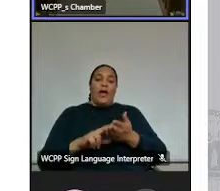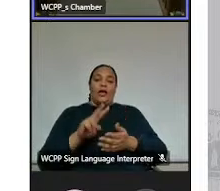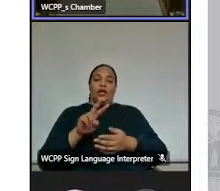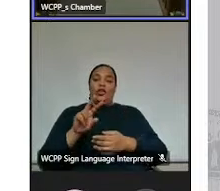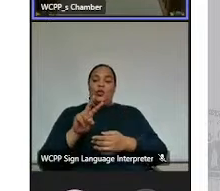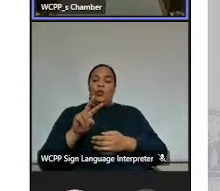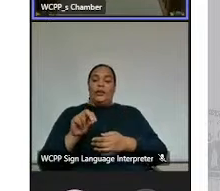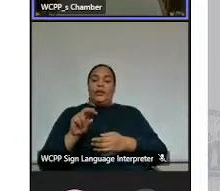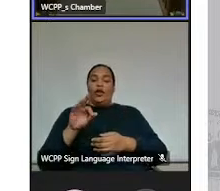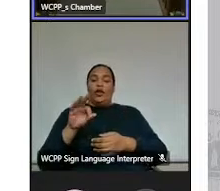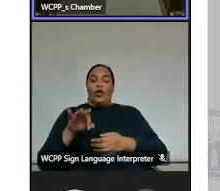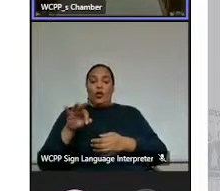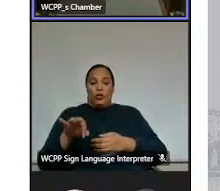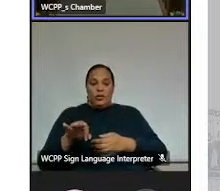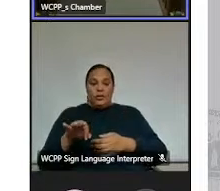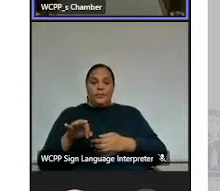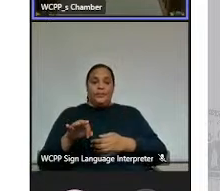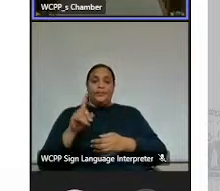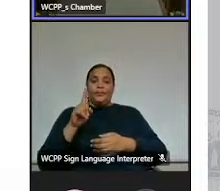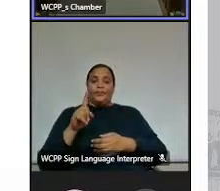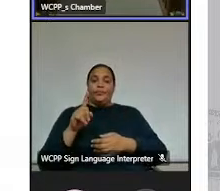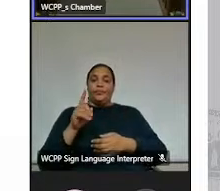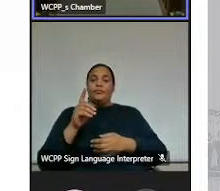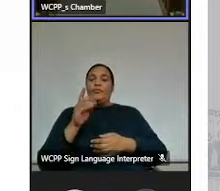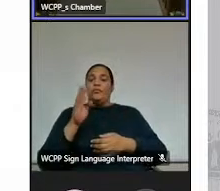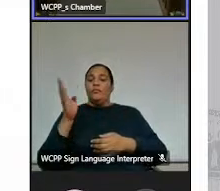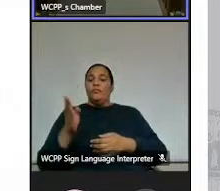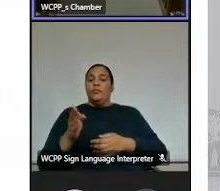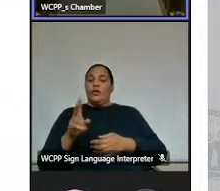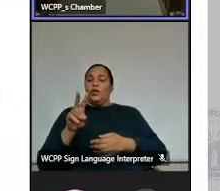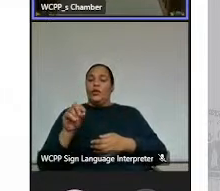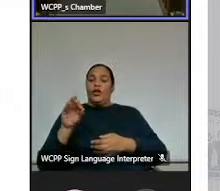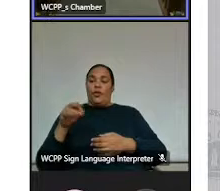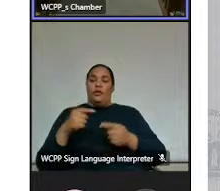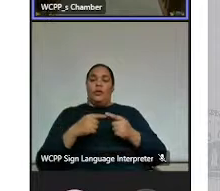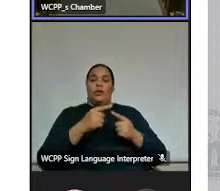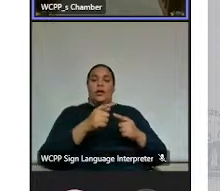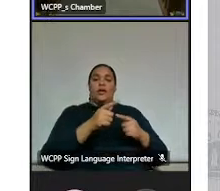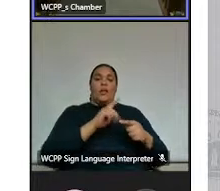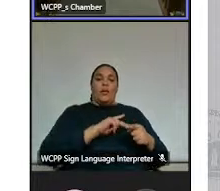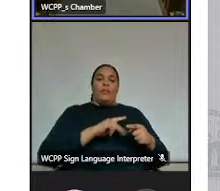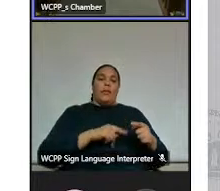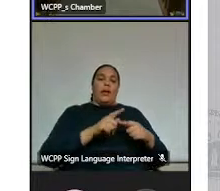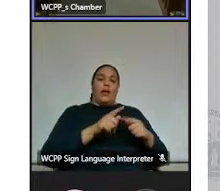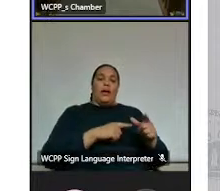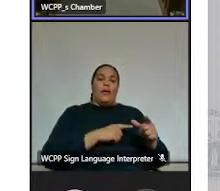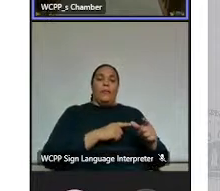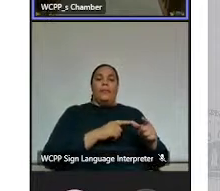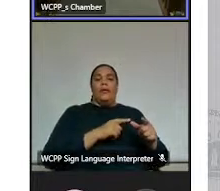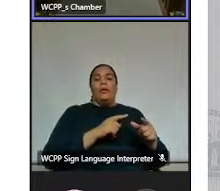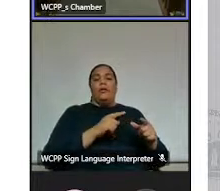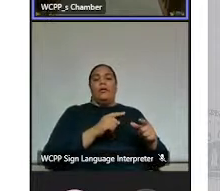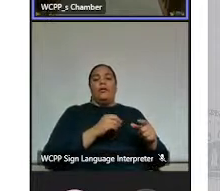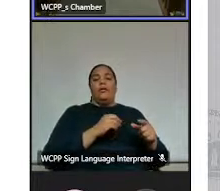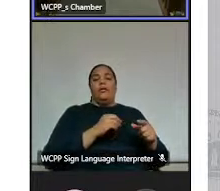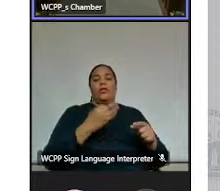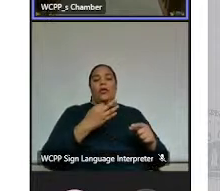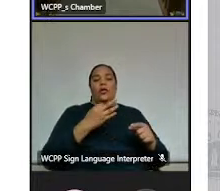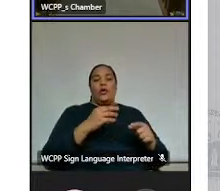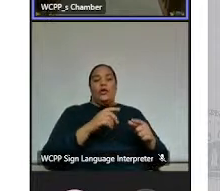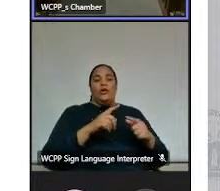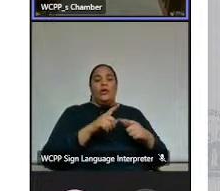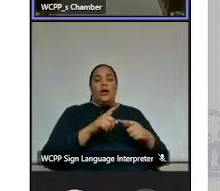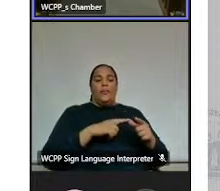of 2013, was originally drafted and assented to by the Premier in April 2013. However, it was not put